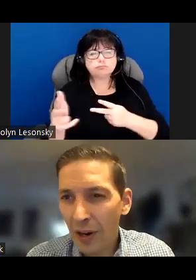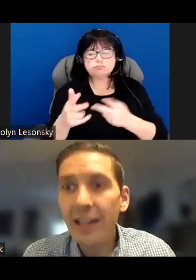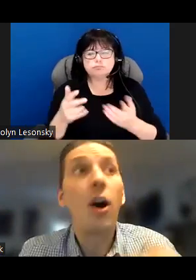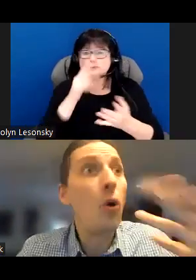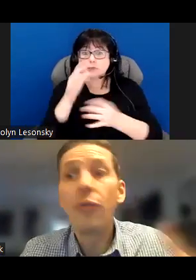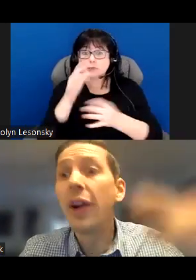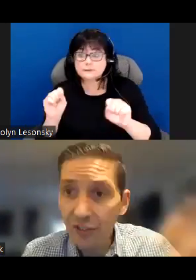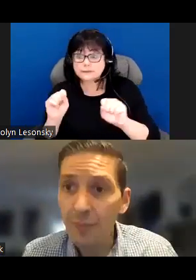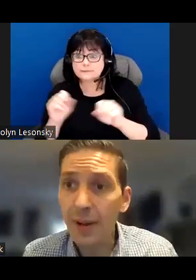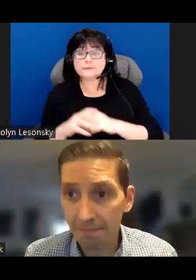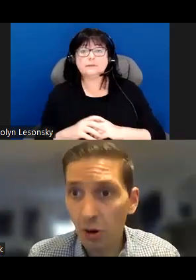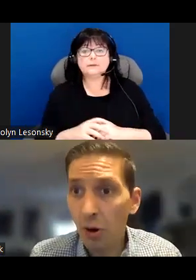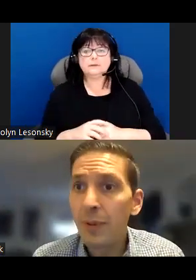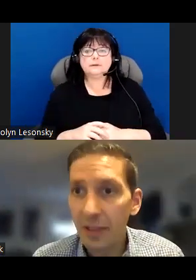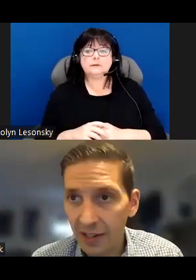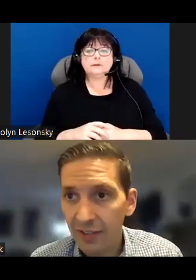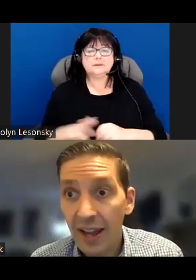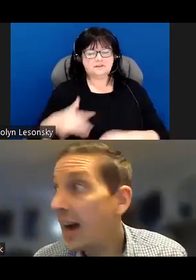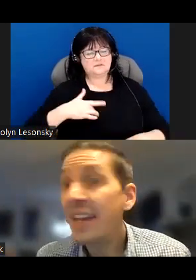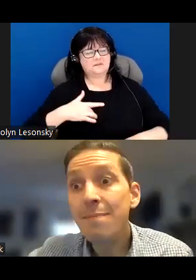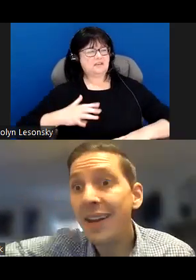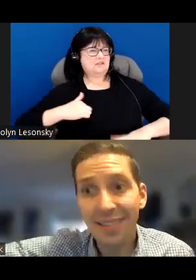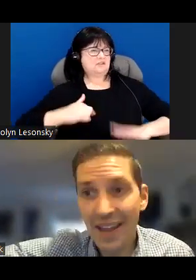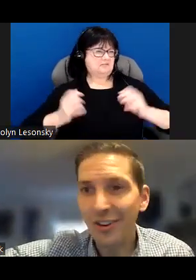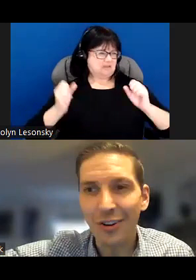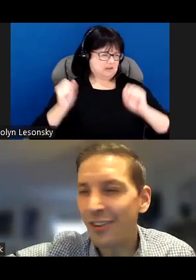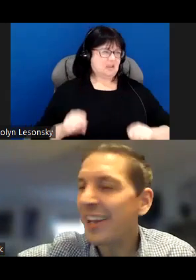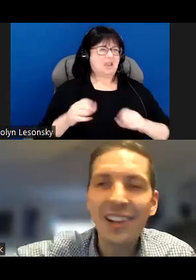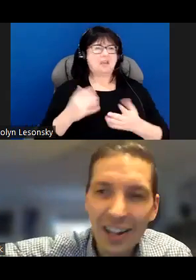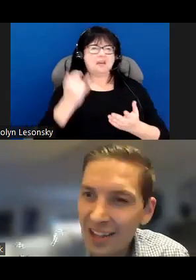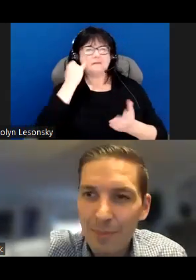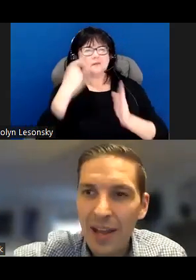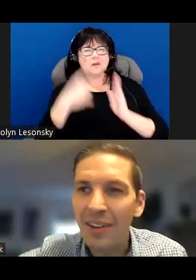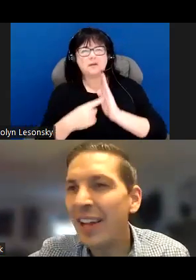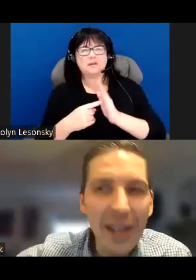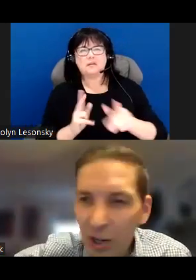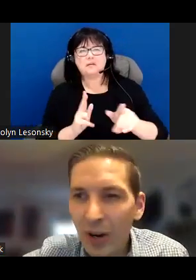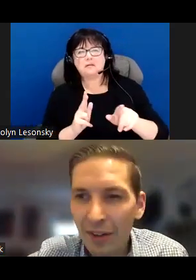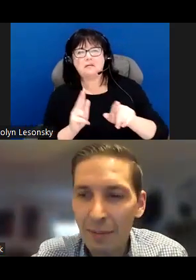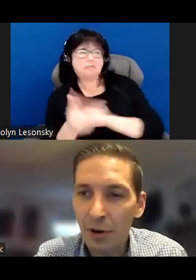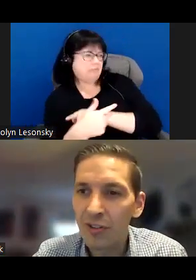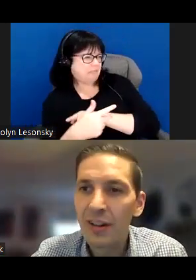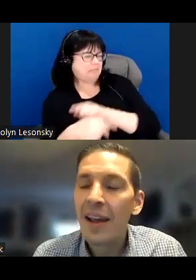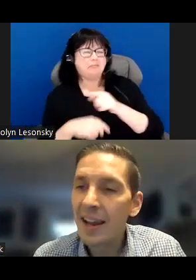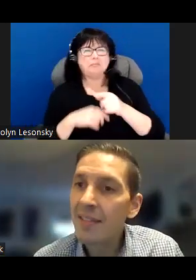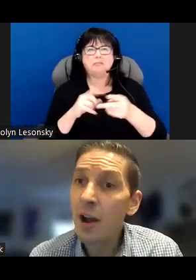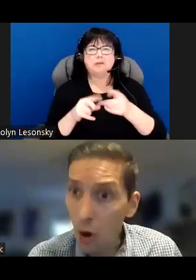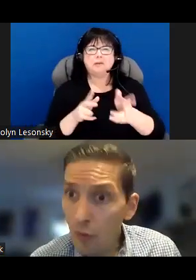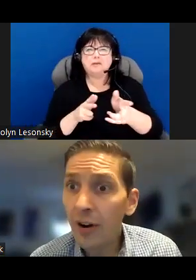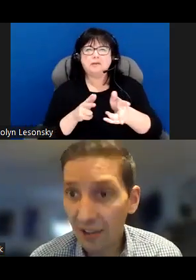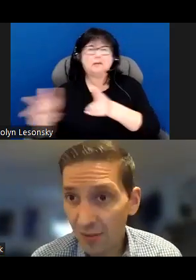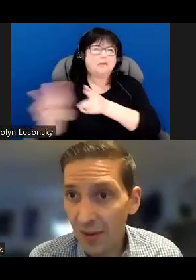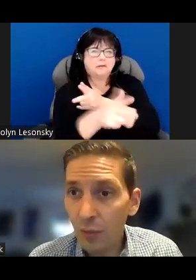often greatly overestimate their own abilities. I can make that turn, I can cut that bend, I can make it around that person. Again,